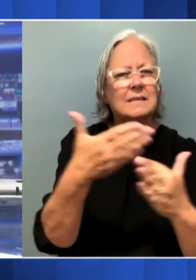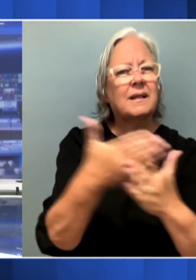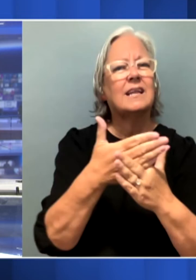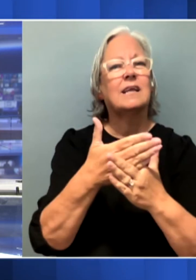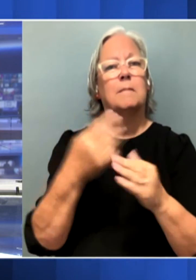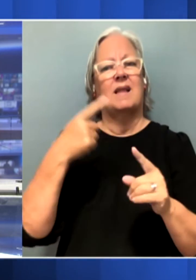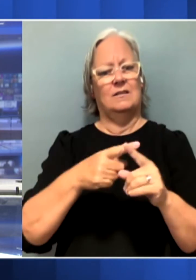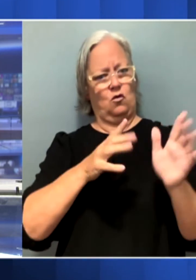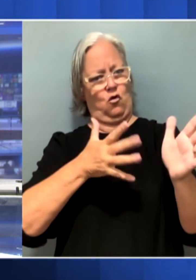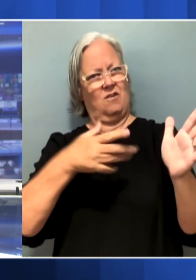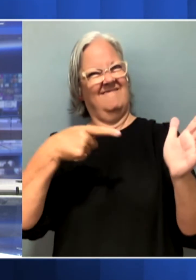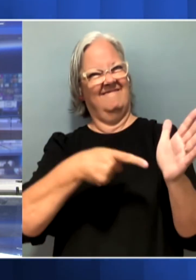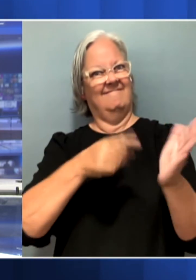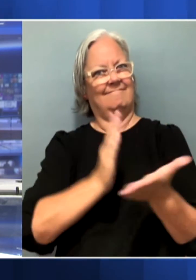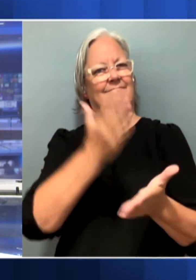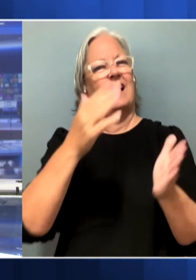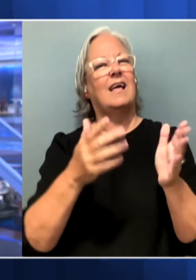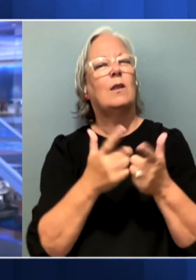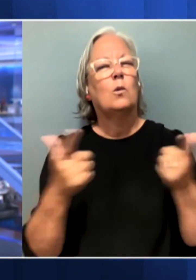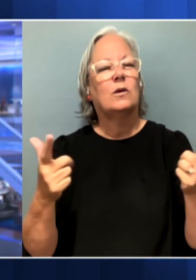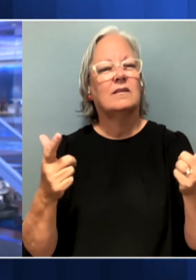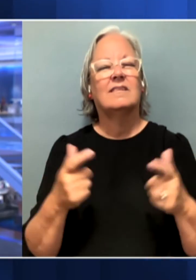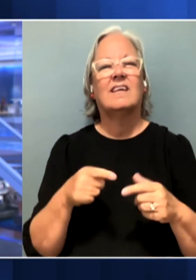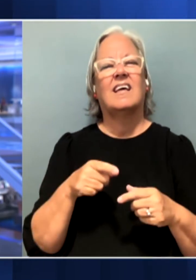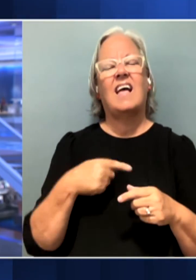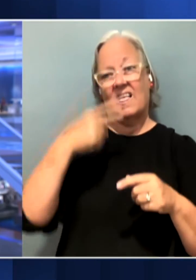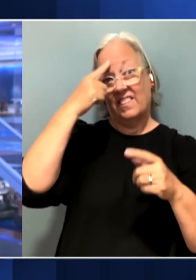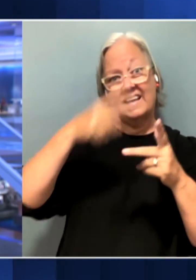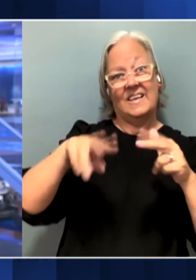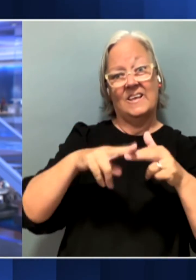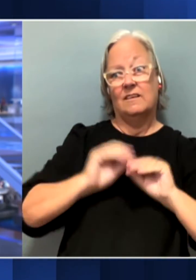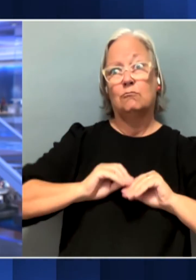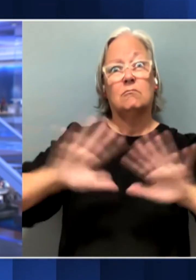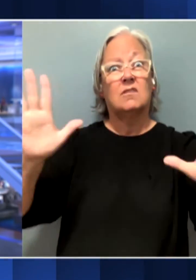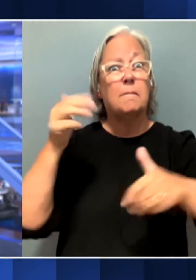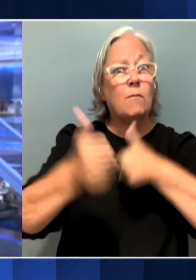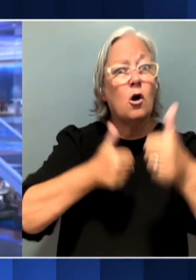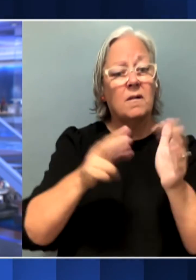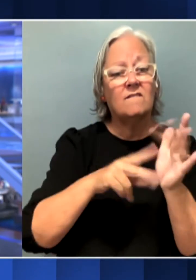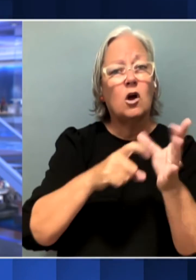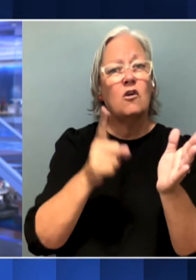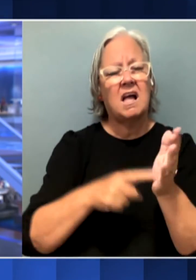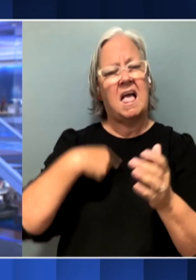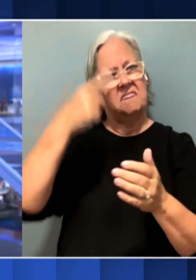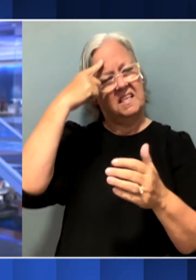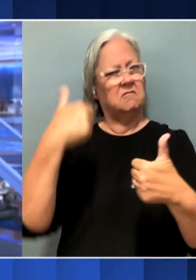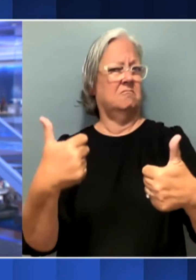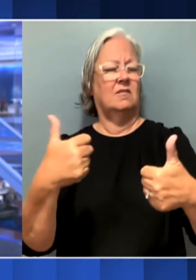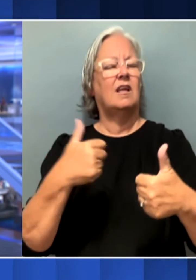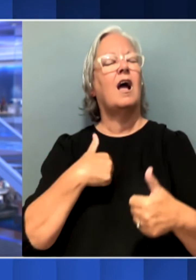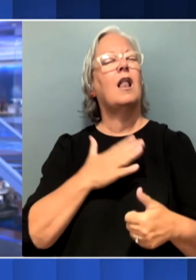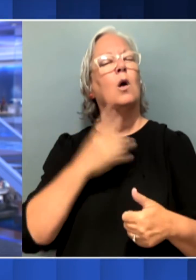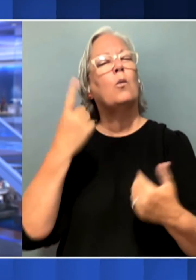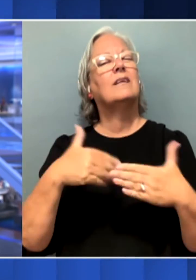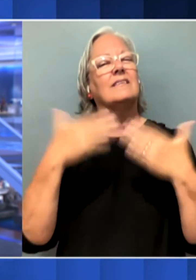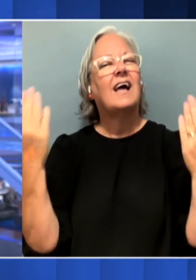as a language? I think if we go viral for good reasons, then I'm all for interpreters going viral. I would love a day in the future where people look at us at a concert and